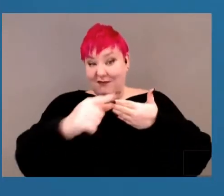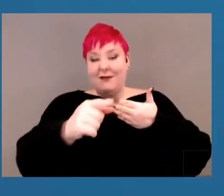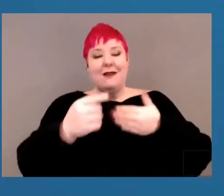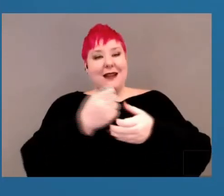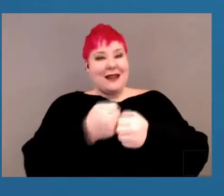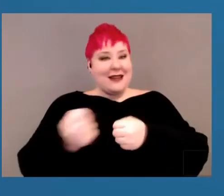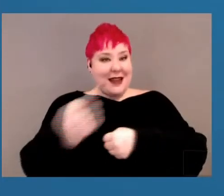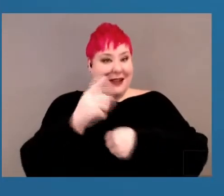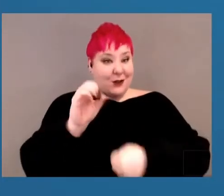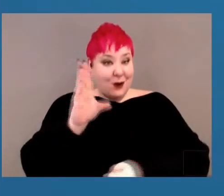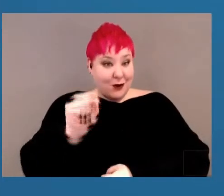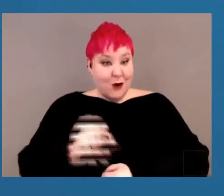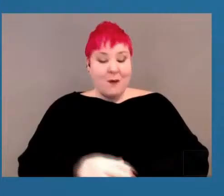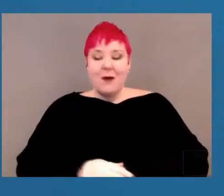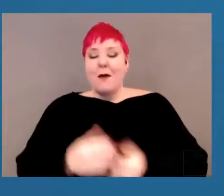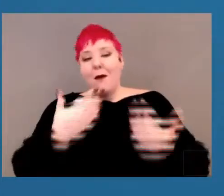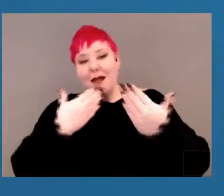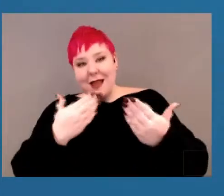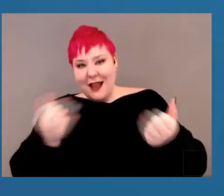here at New York Creates does.